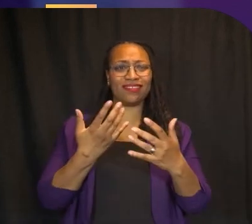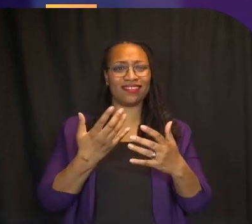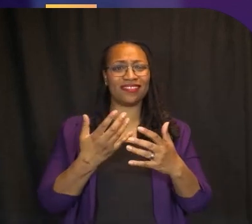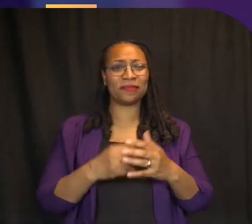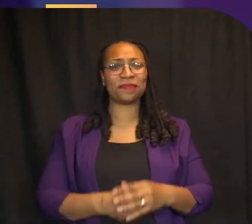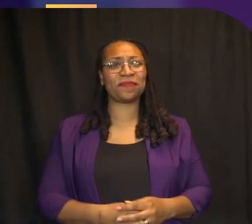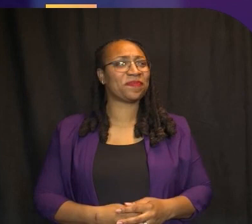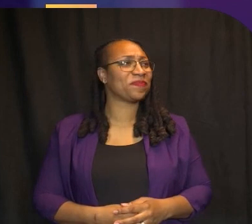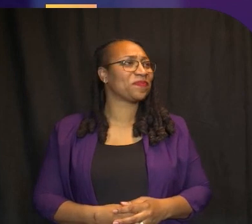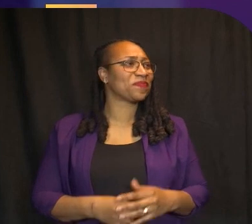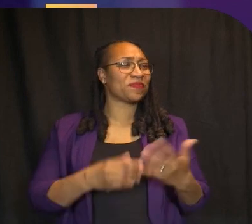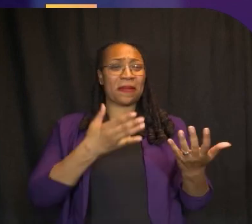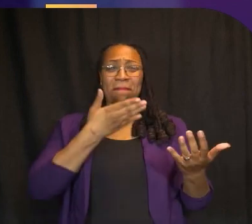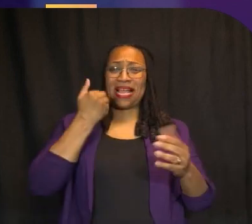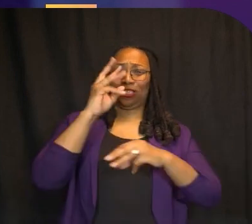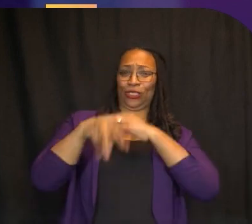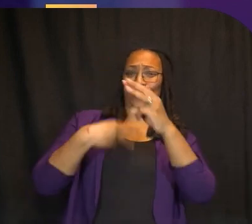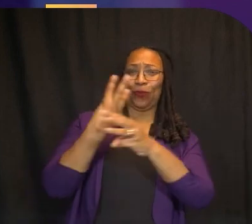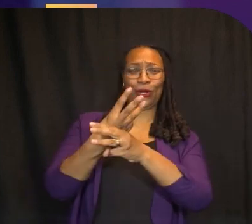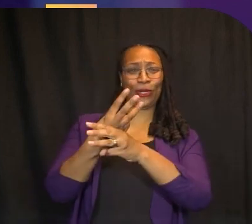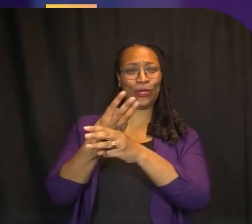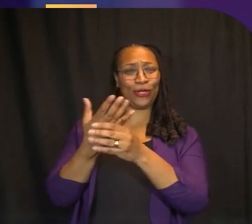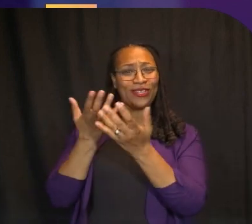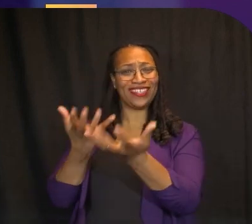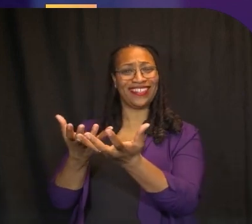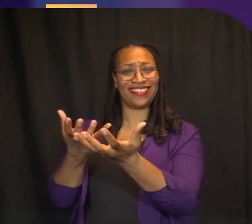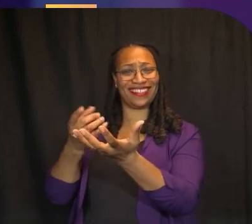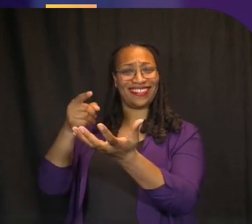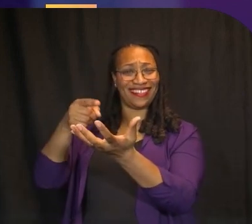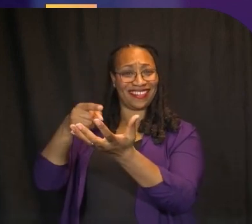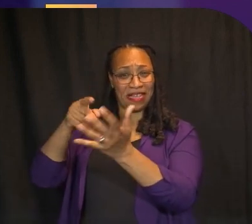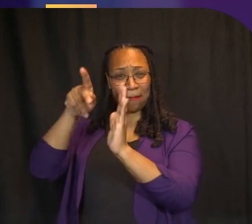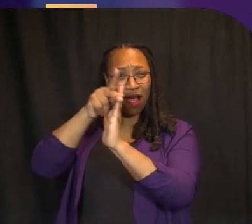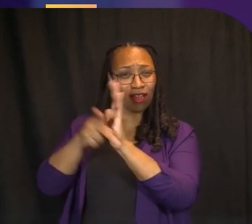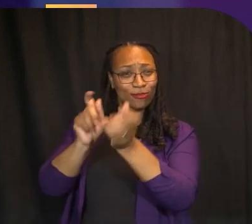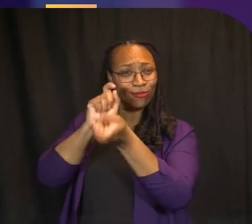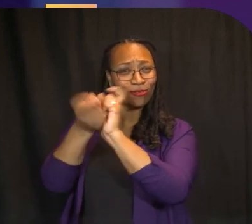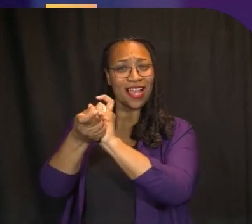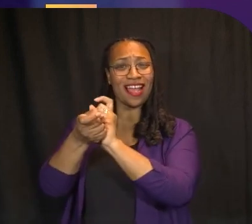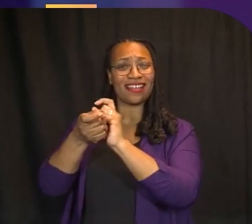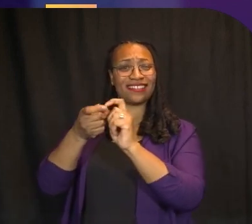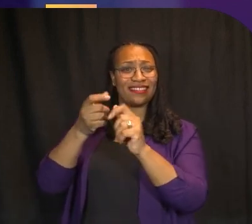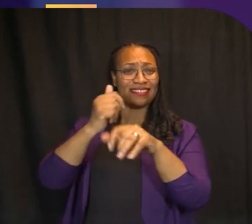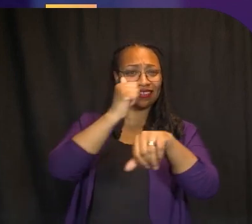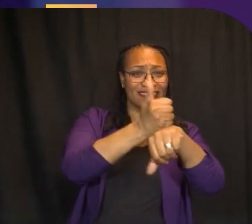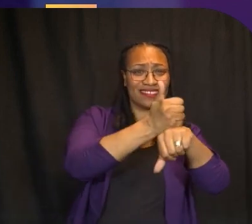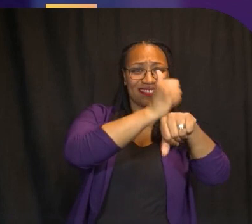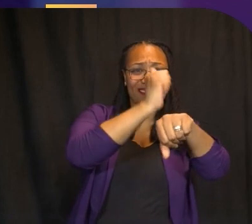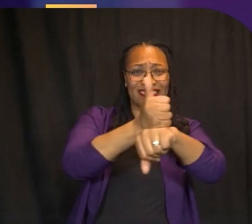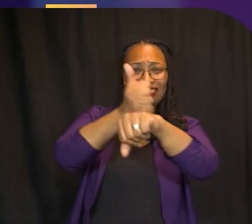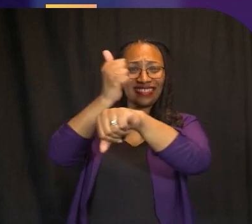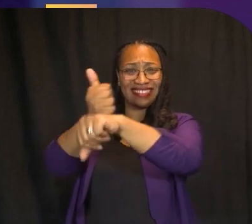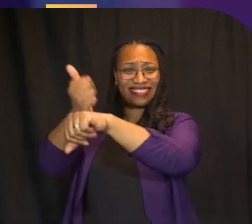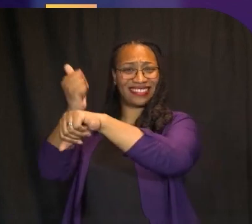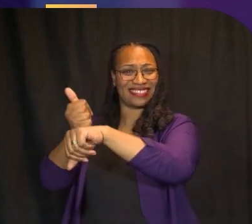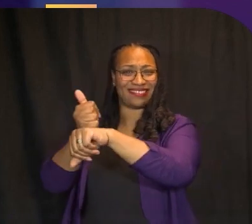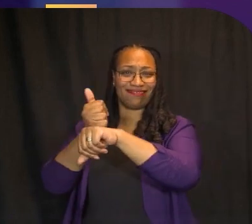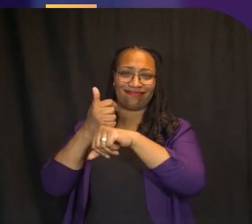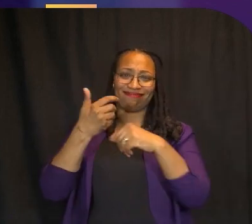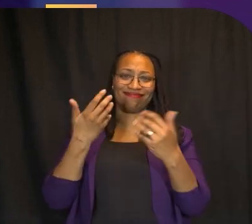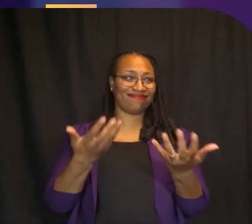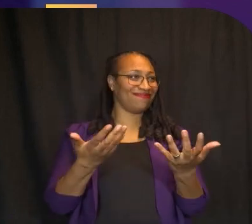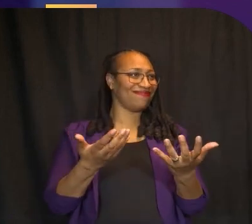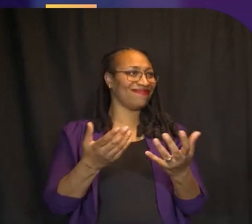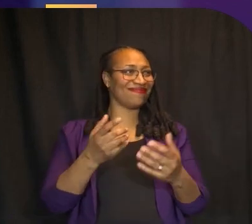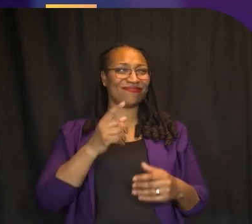core belief of doing well by doing good. It's our commitment to our communities and the fact that we will use our voice